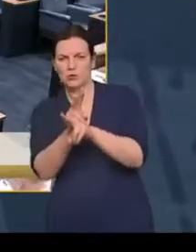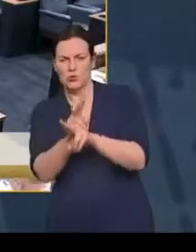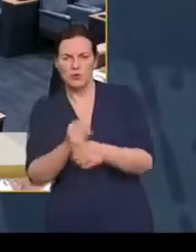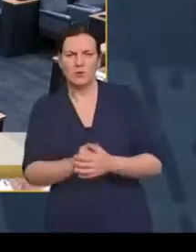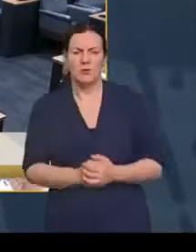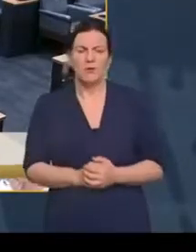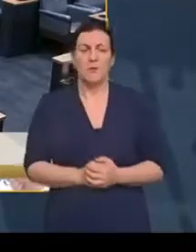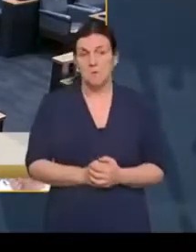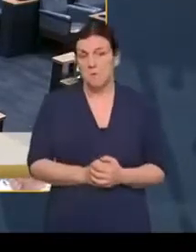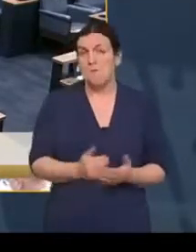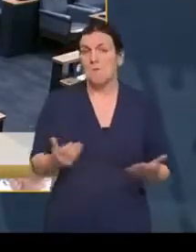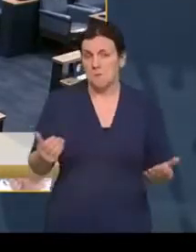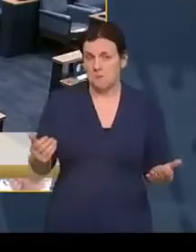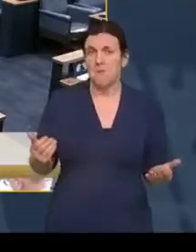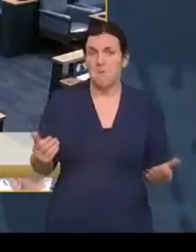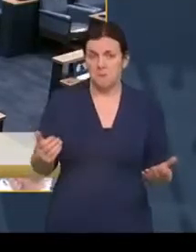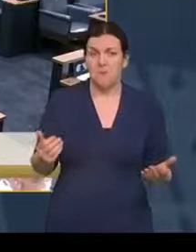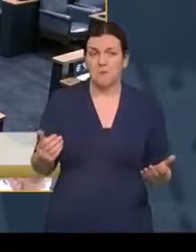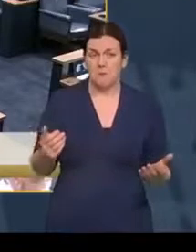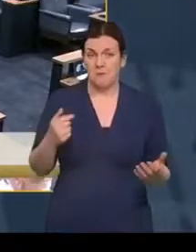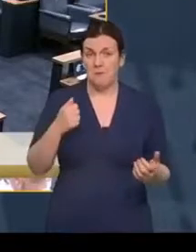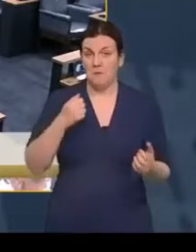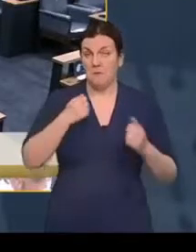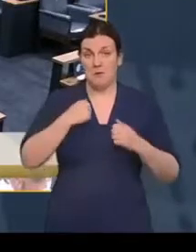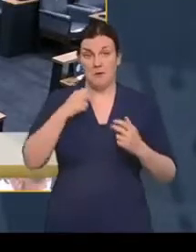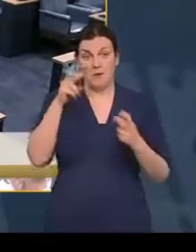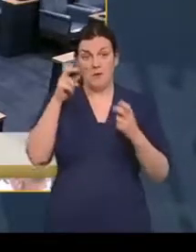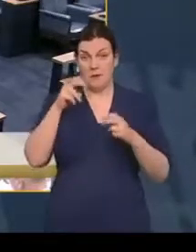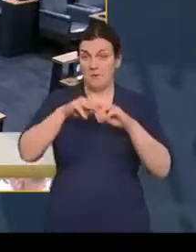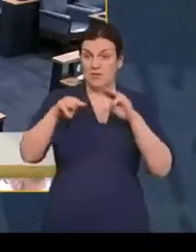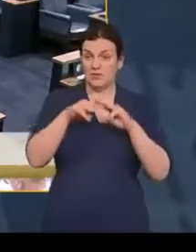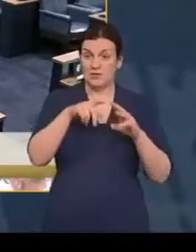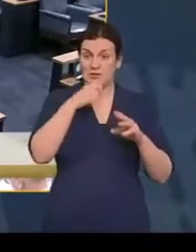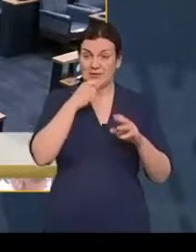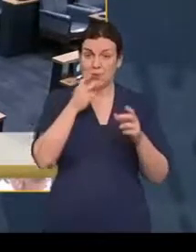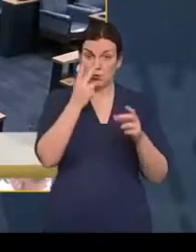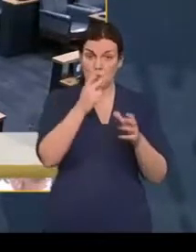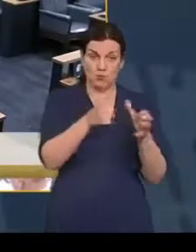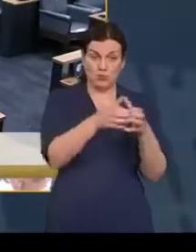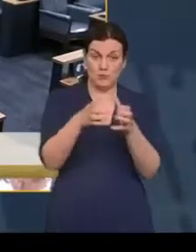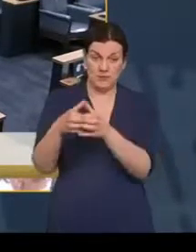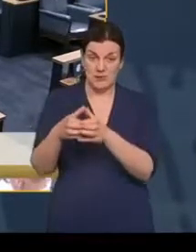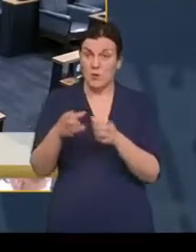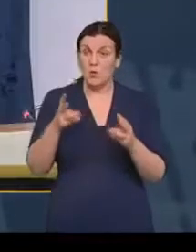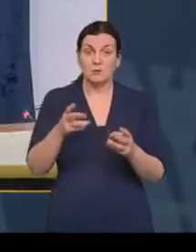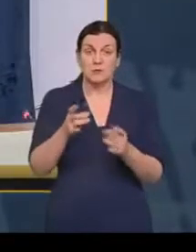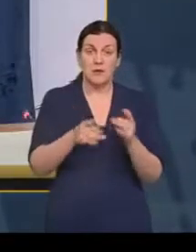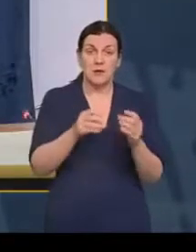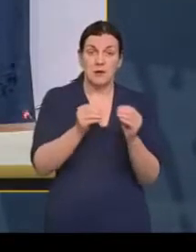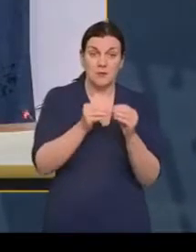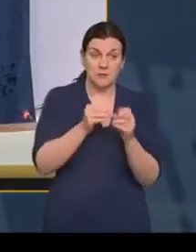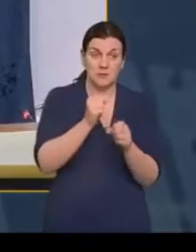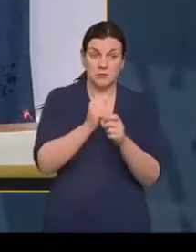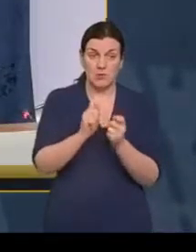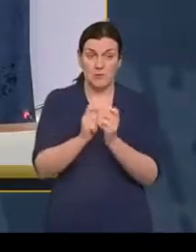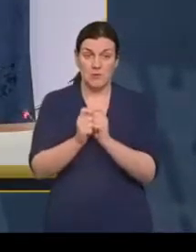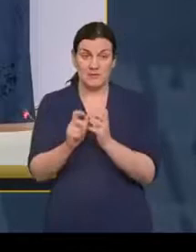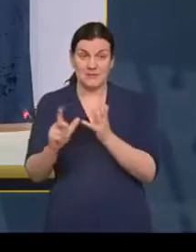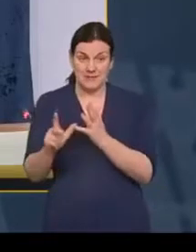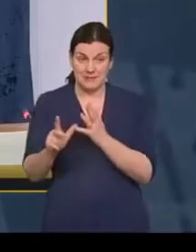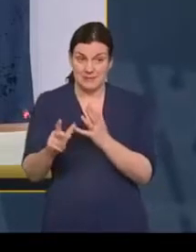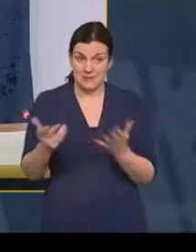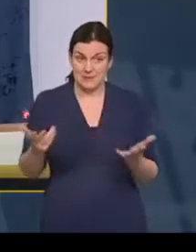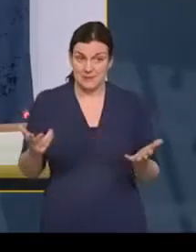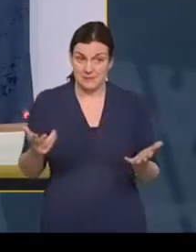monitor that. Yeah, I garner know that the Minister has rolled the two groups in together, so those who want to make a comment on Group 8